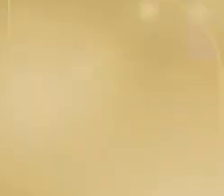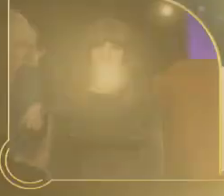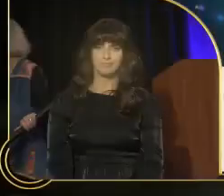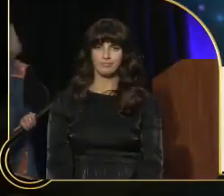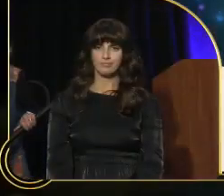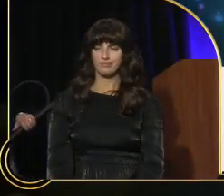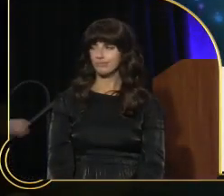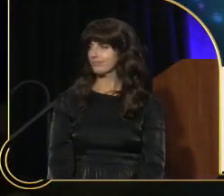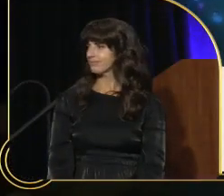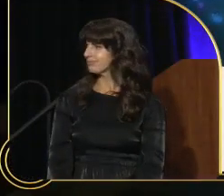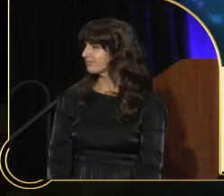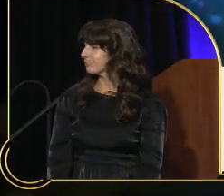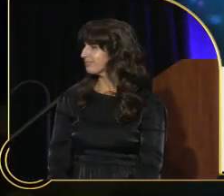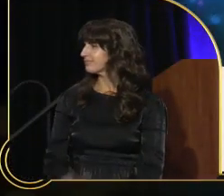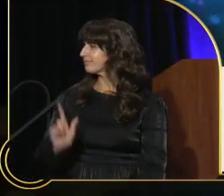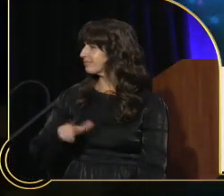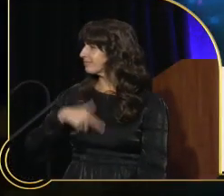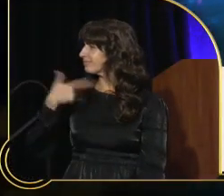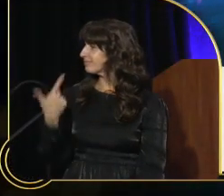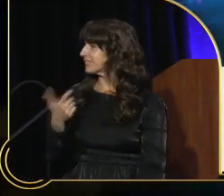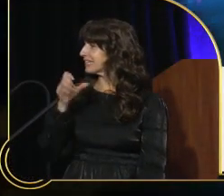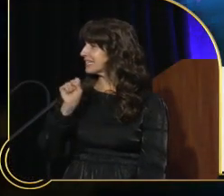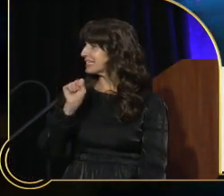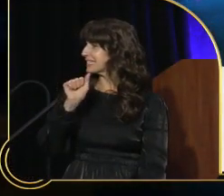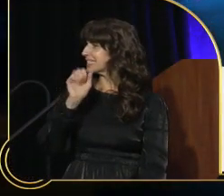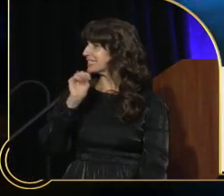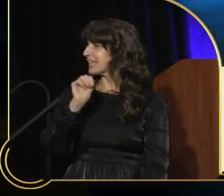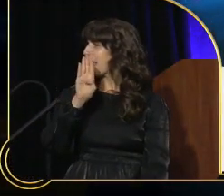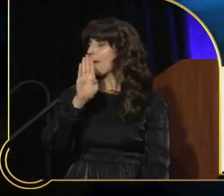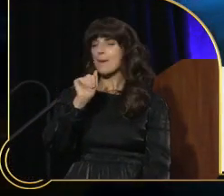Sam Bagenstos.